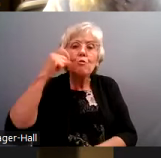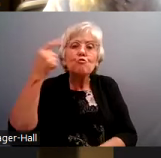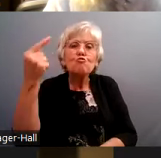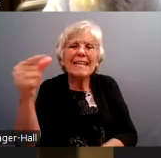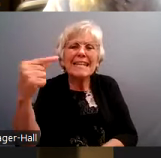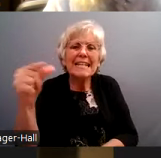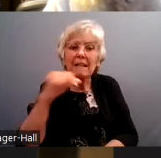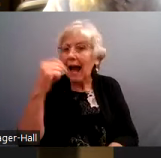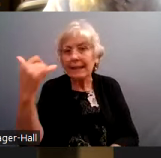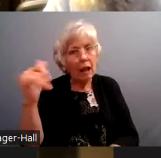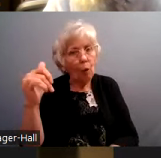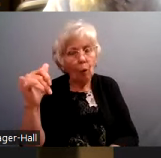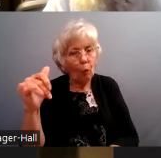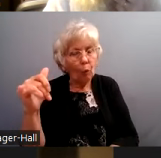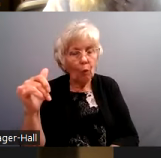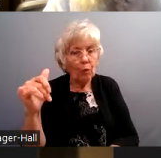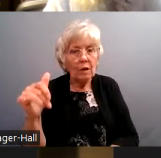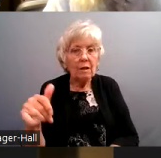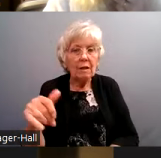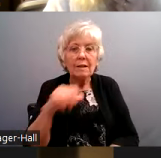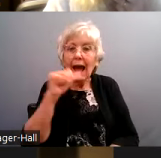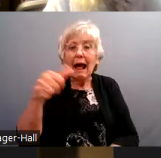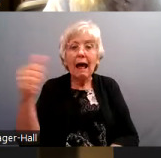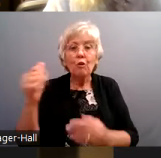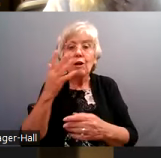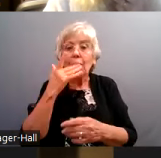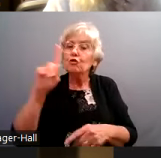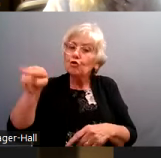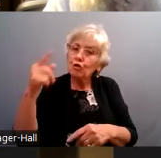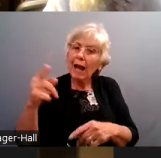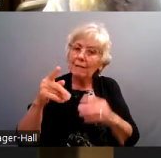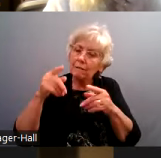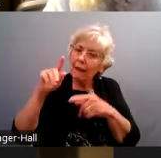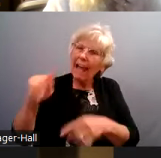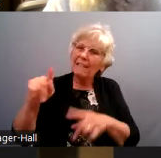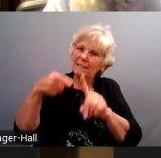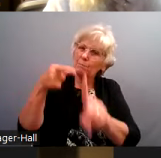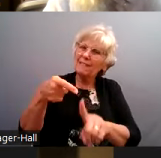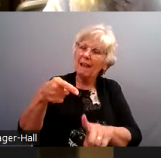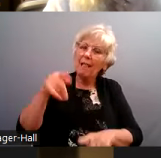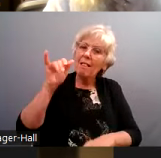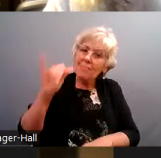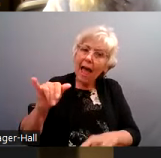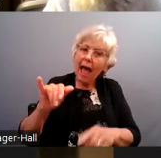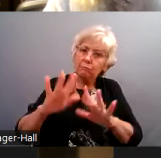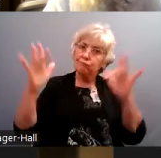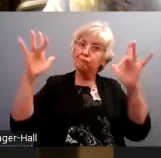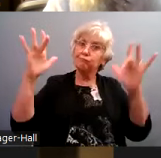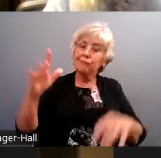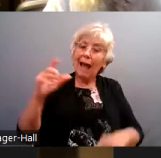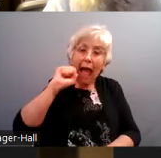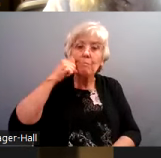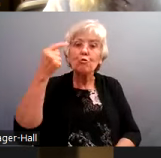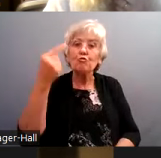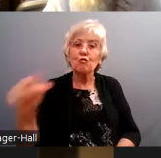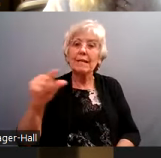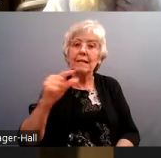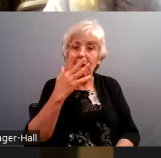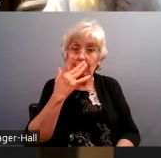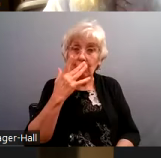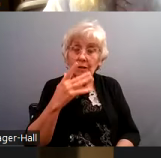not yellow or any other color. It's specifically like a fluorescent apple green color. And if you can